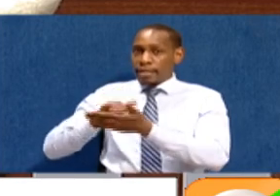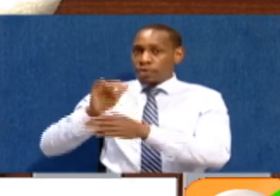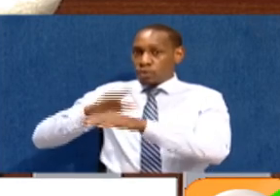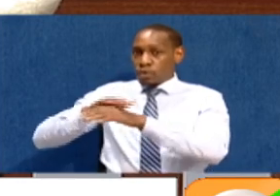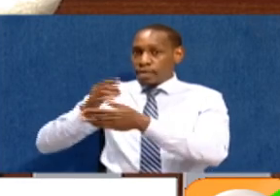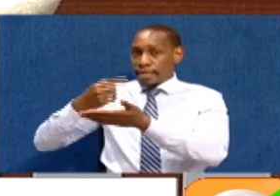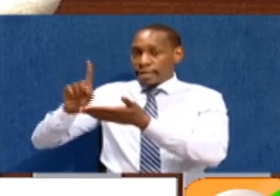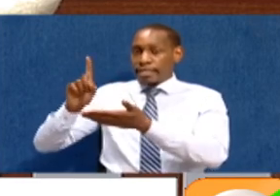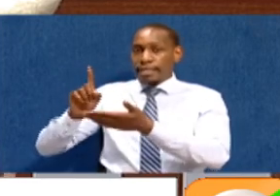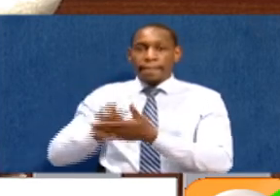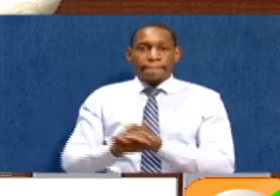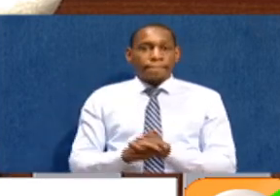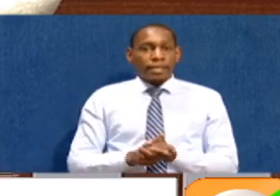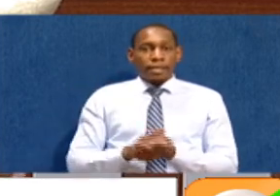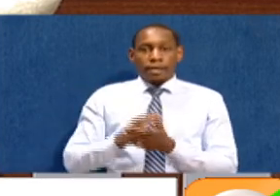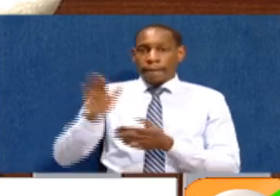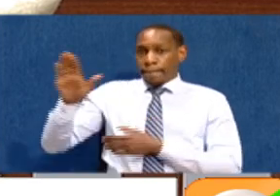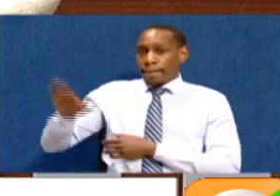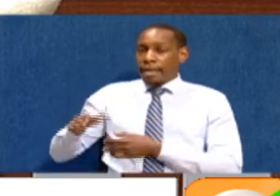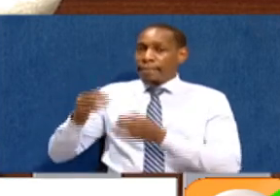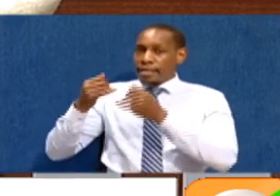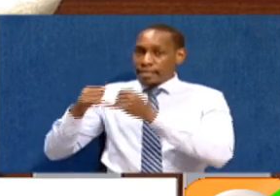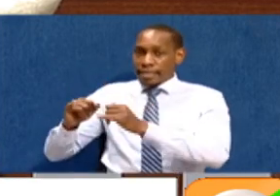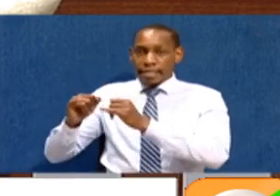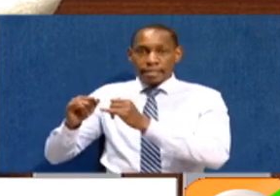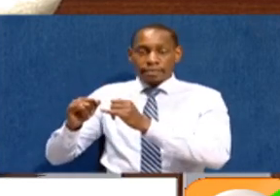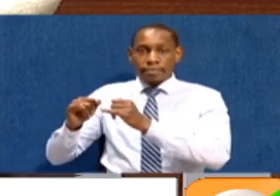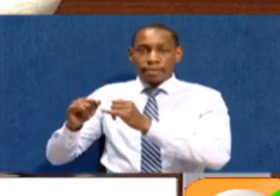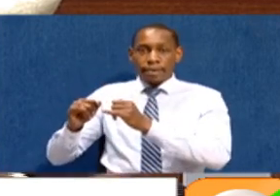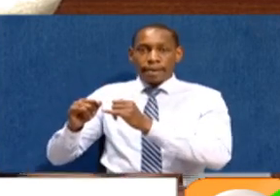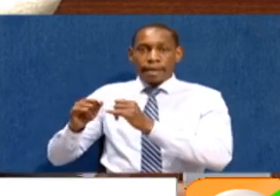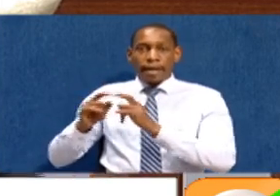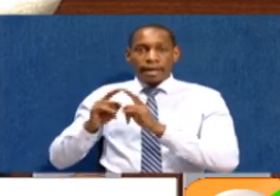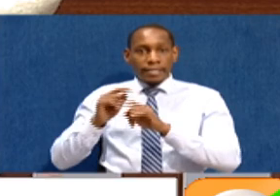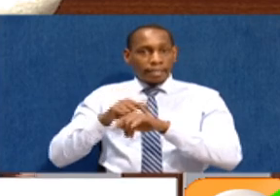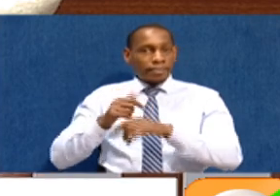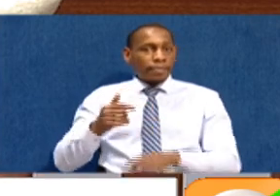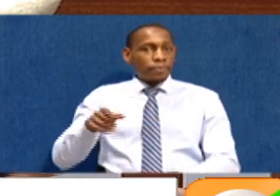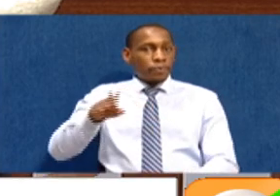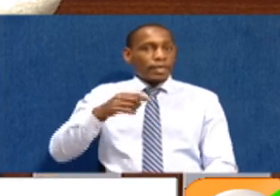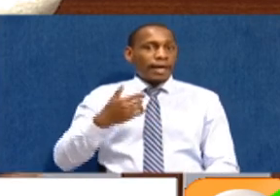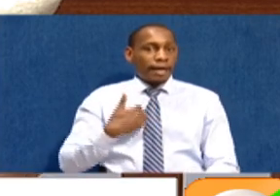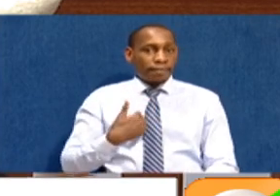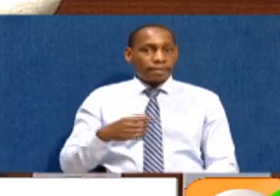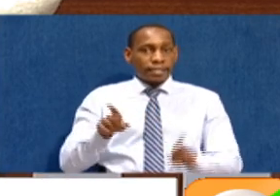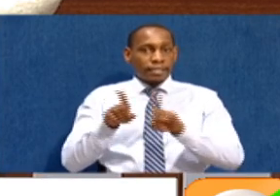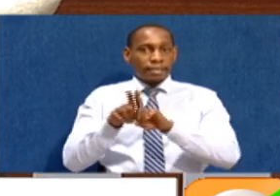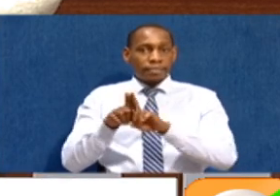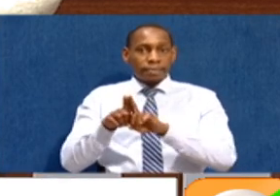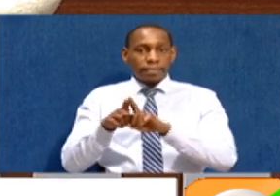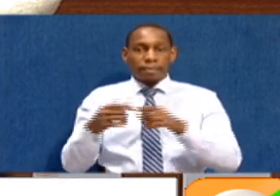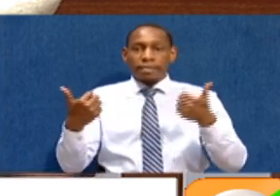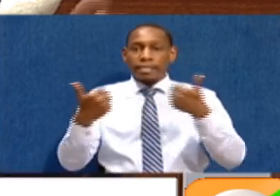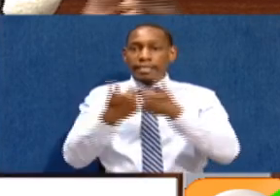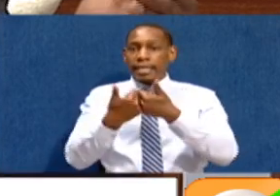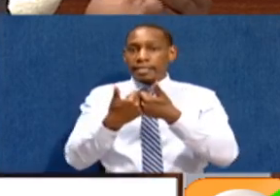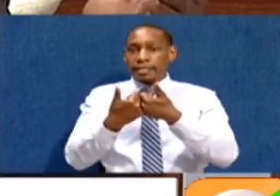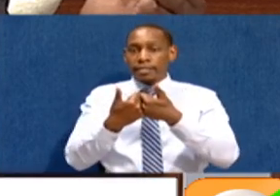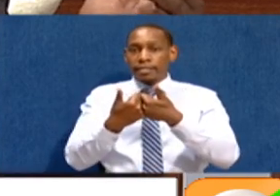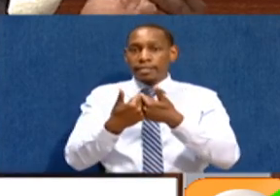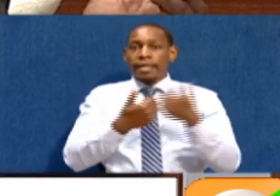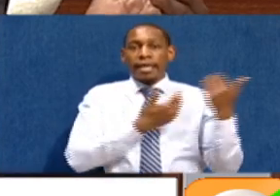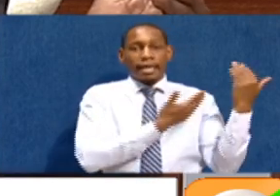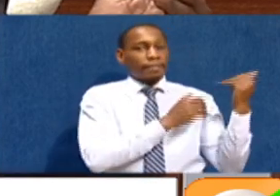right. Parliament has tried times without number. When we find ourselves in this kind of quagmire, what would I